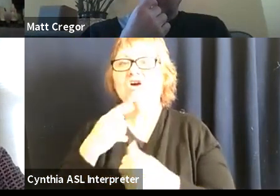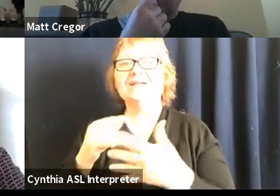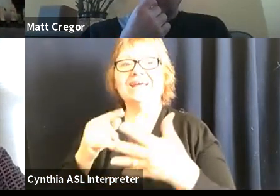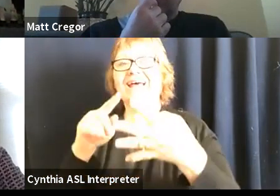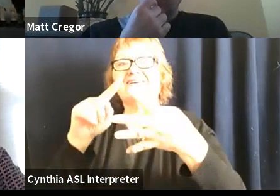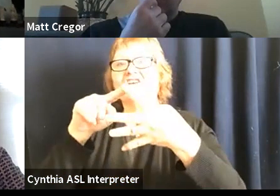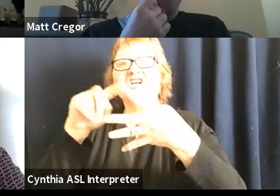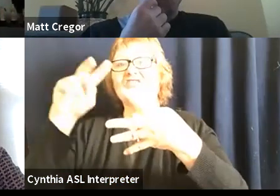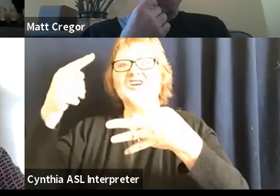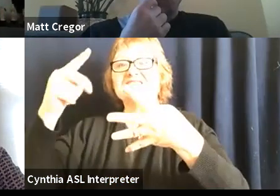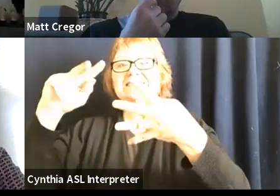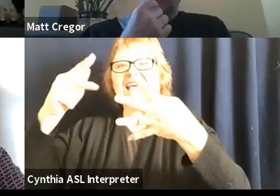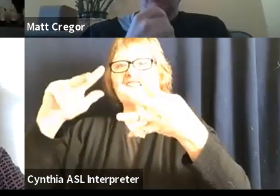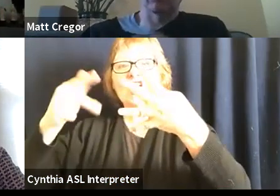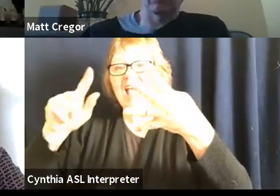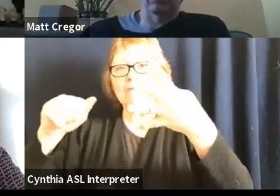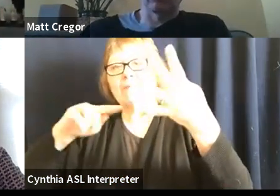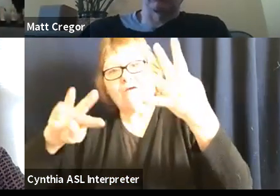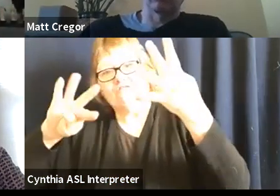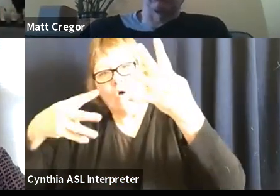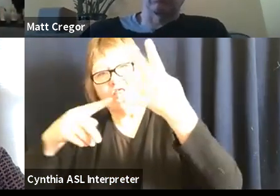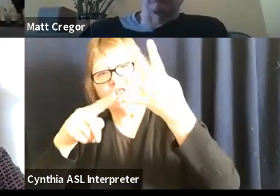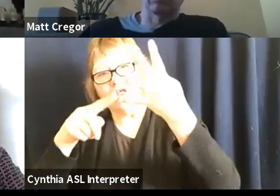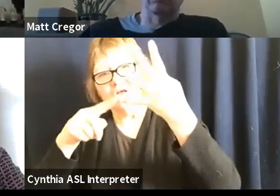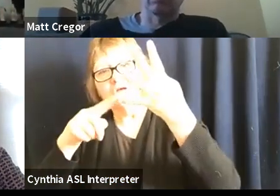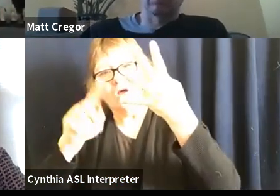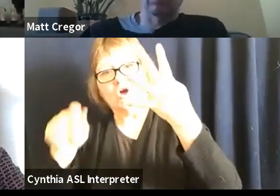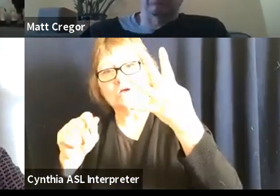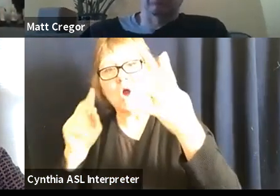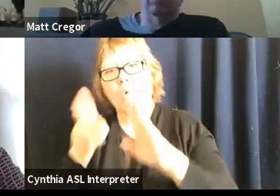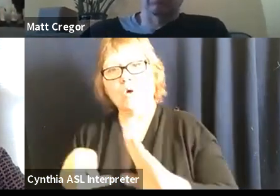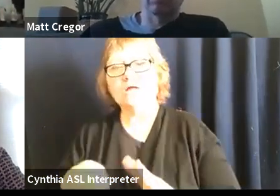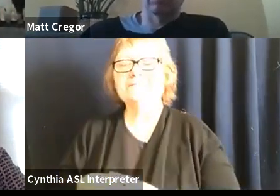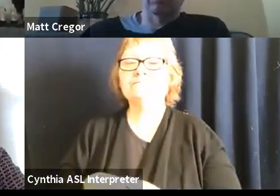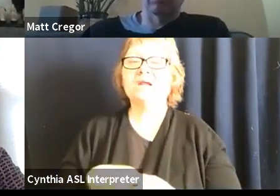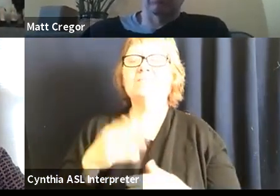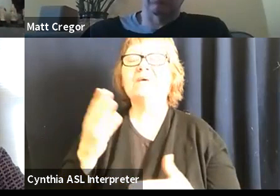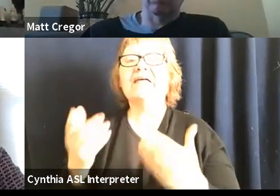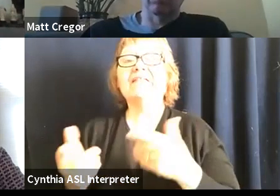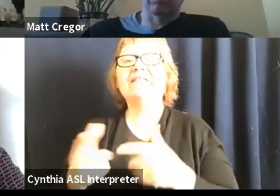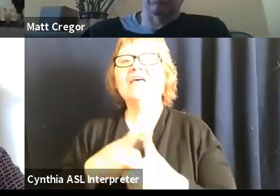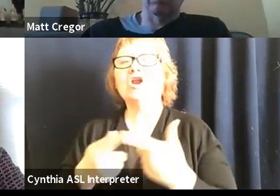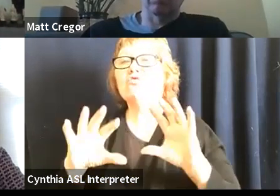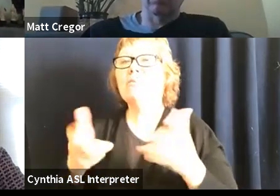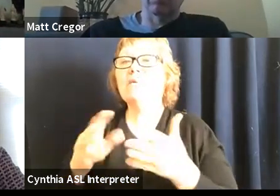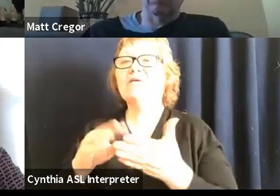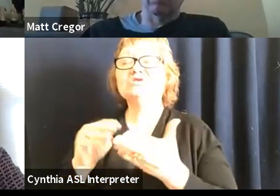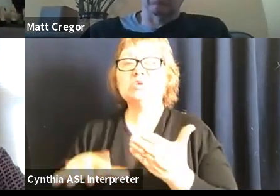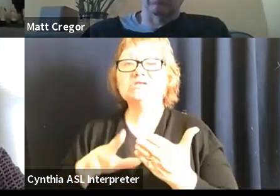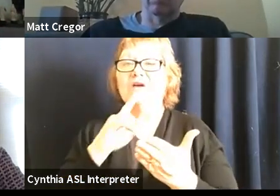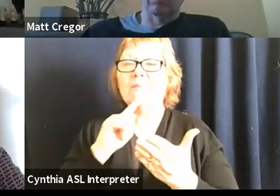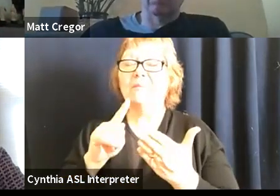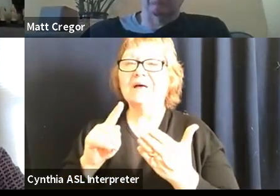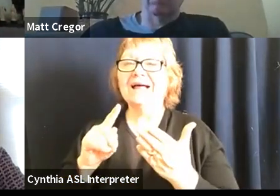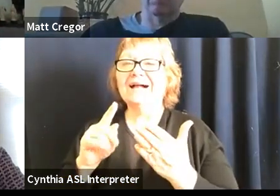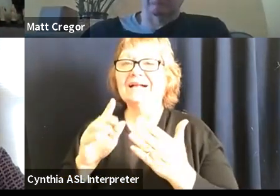choice and have that opportunity. We might see then cohorts of these students from the applicant pool at